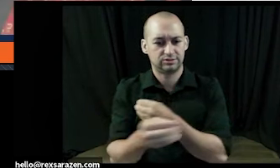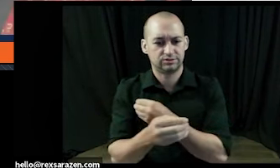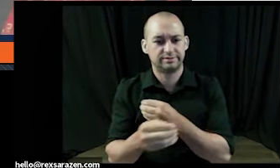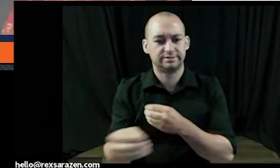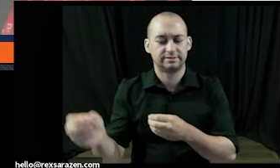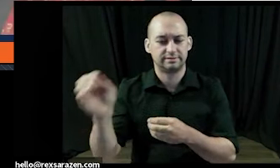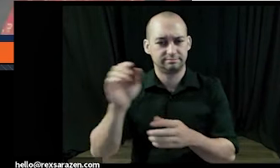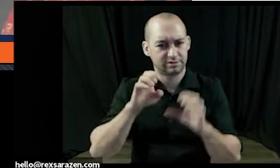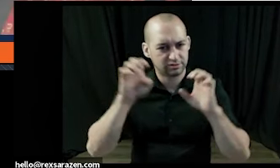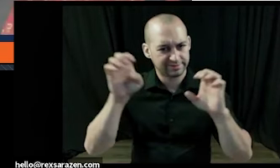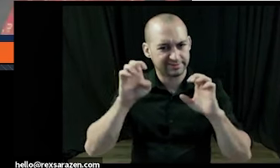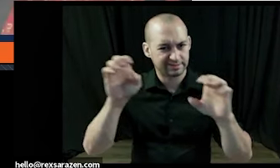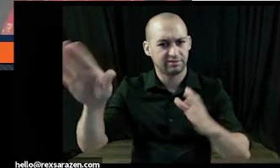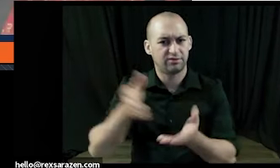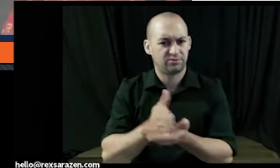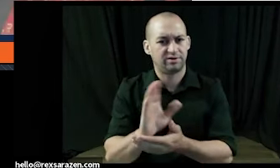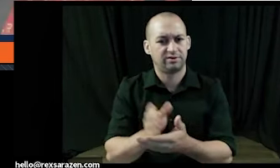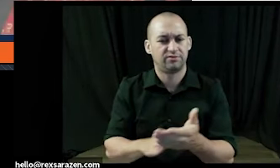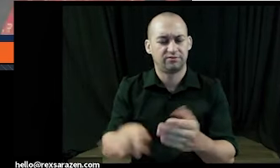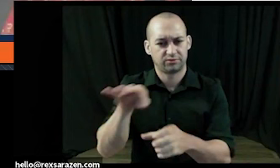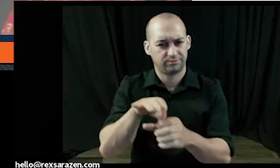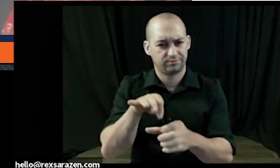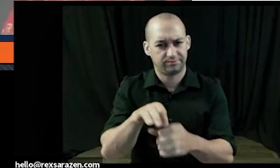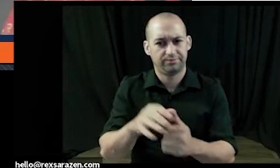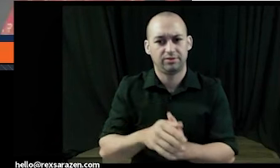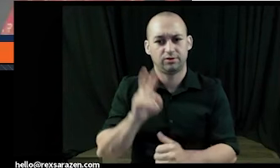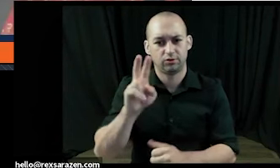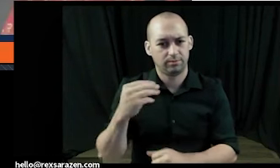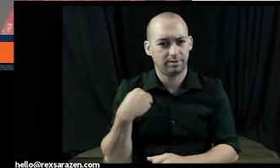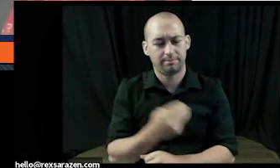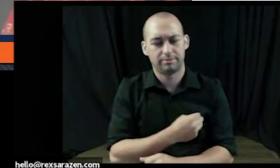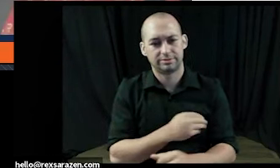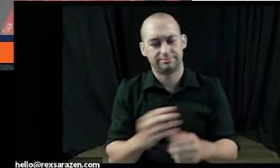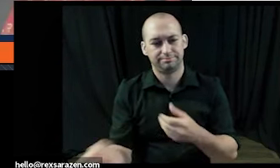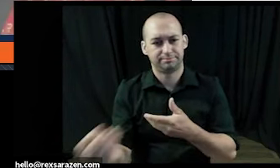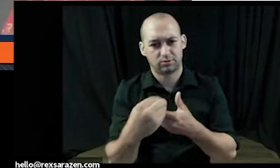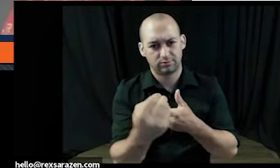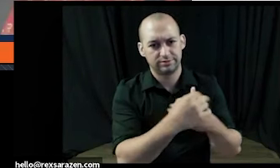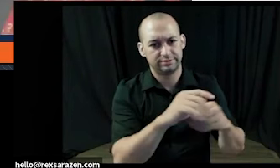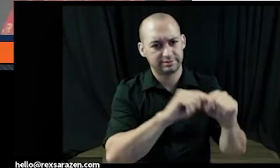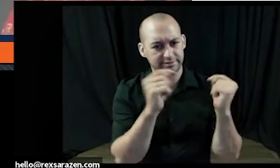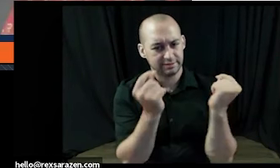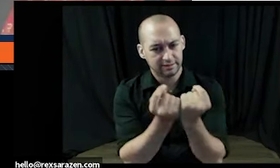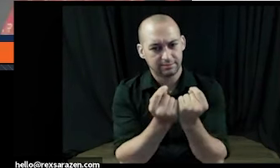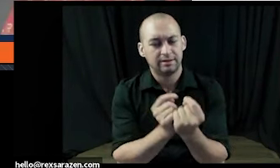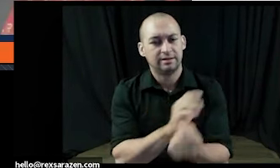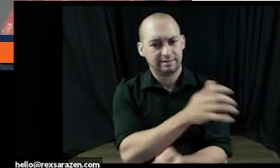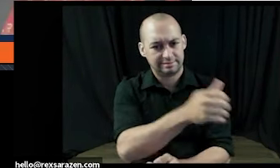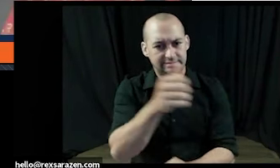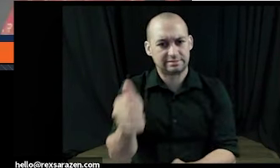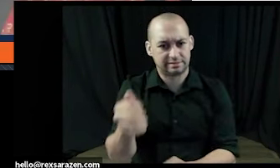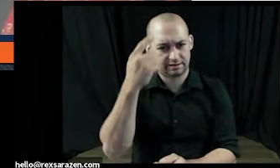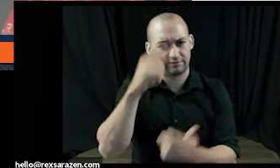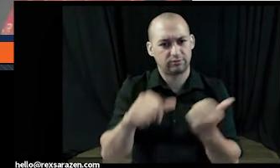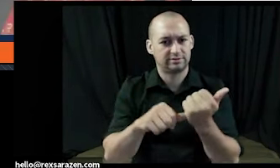exercise their right to vote. 2 members of the outreach teams are assigned to assist voters with the